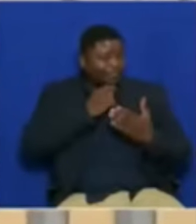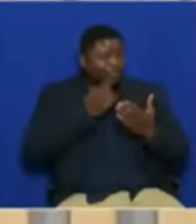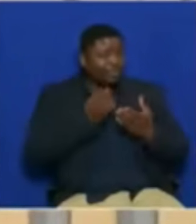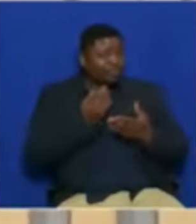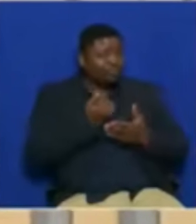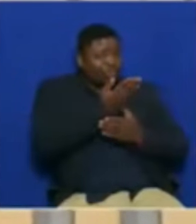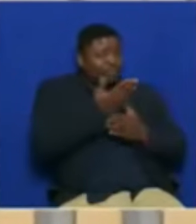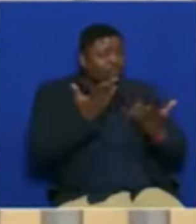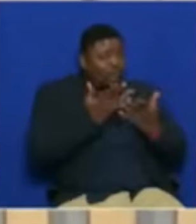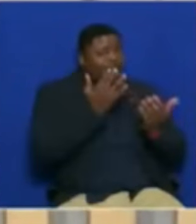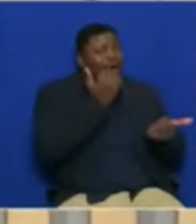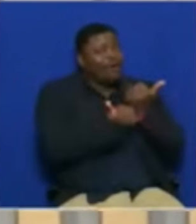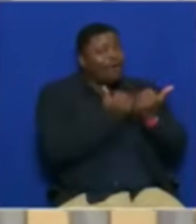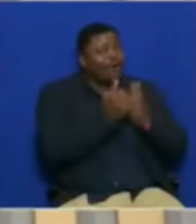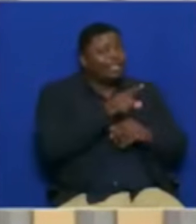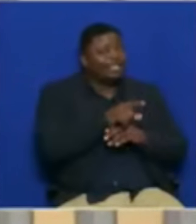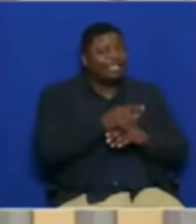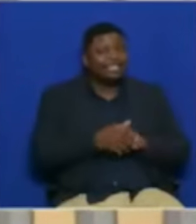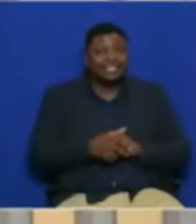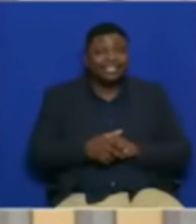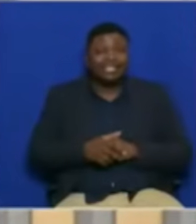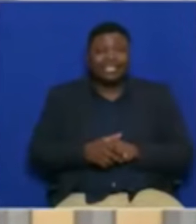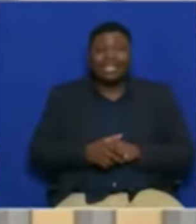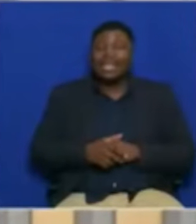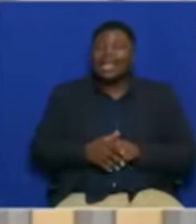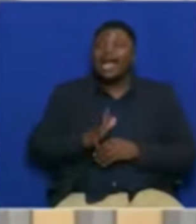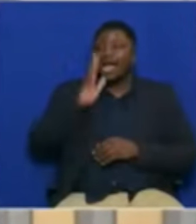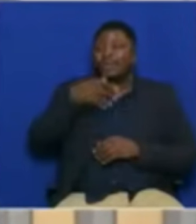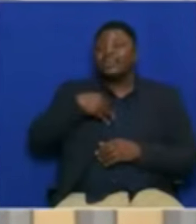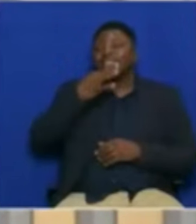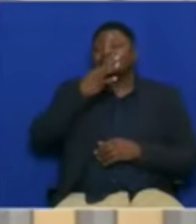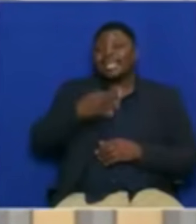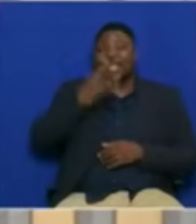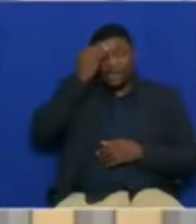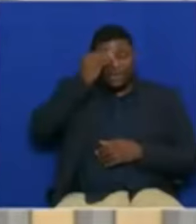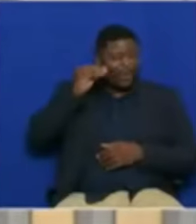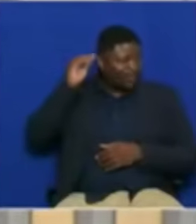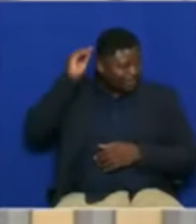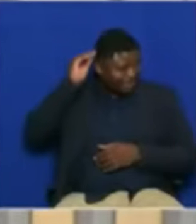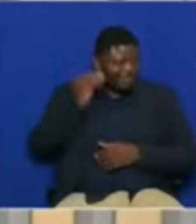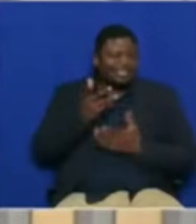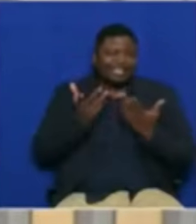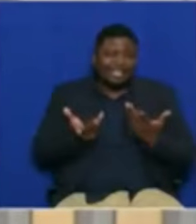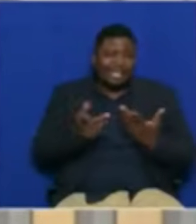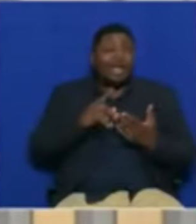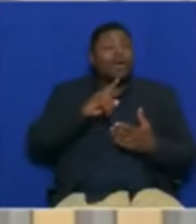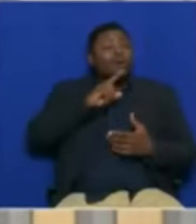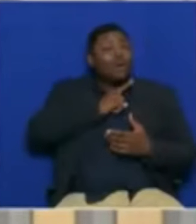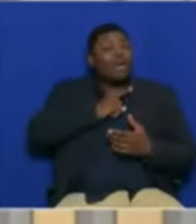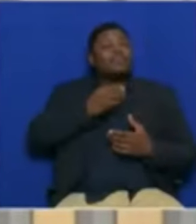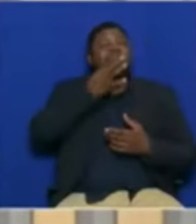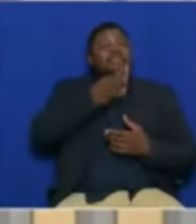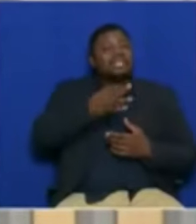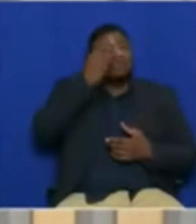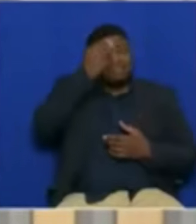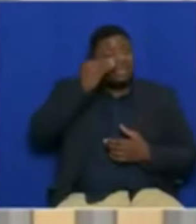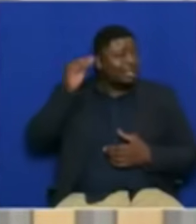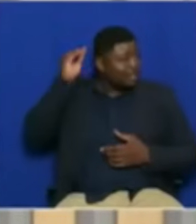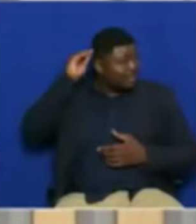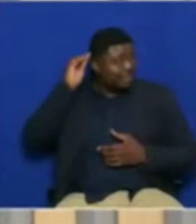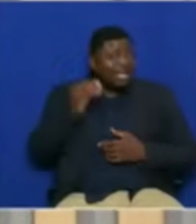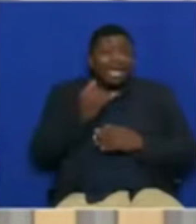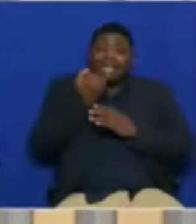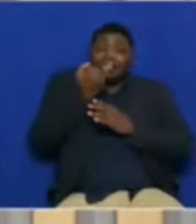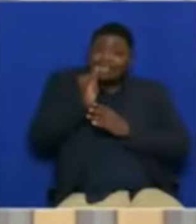I say noted, Commissioner. And the reason why I say noted is that I still got to appear with the same